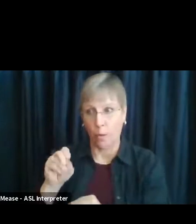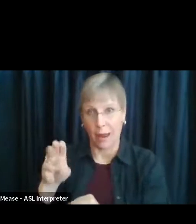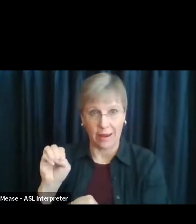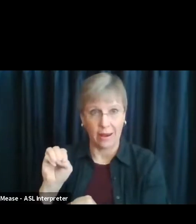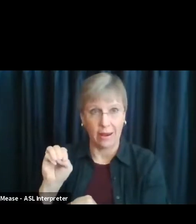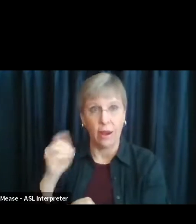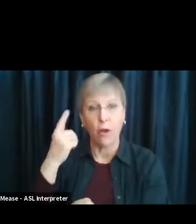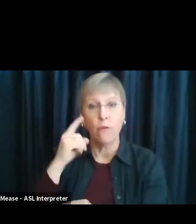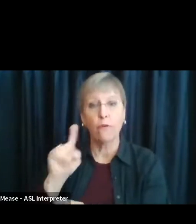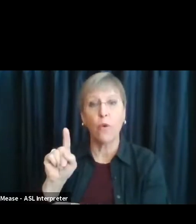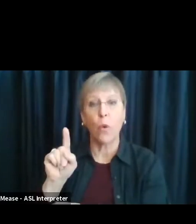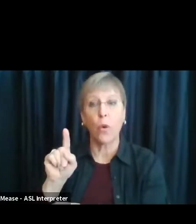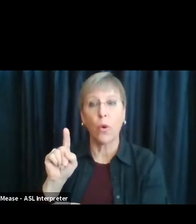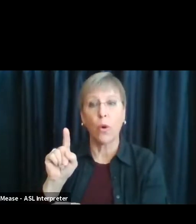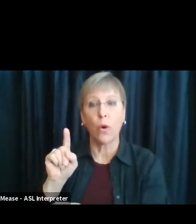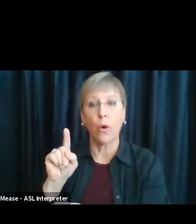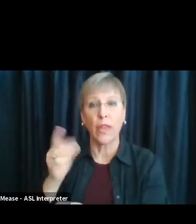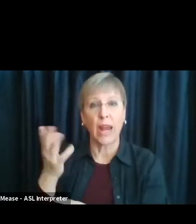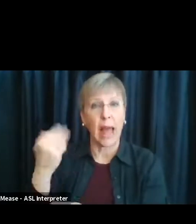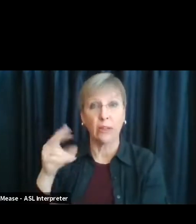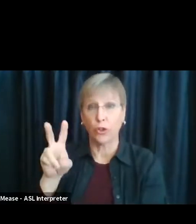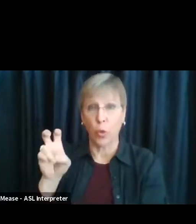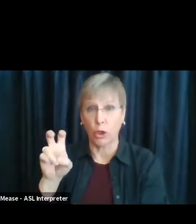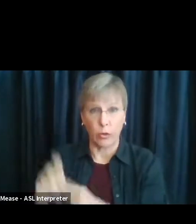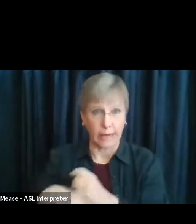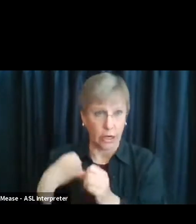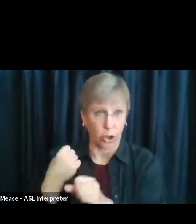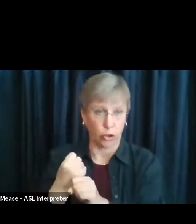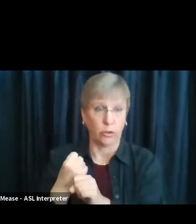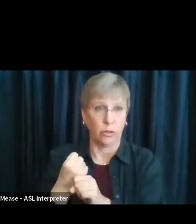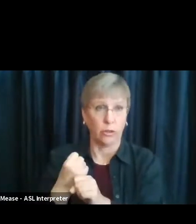the 200 last years. It's kind of